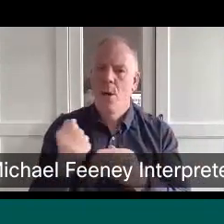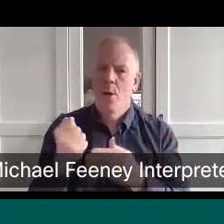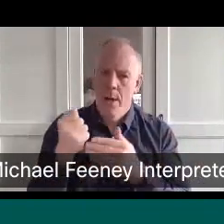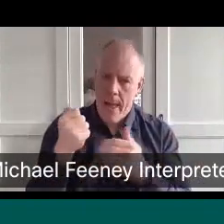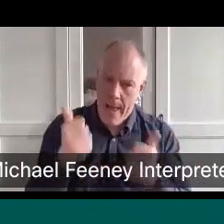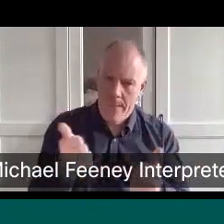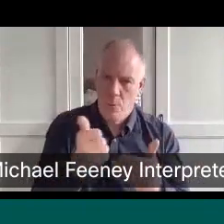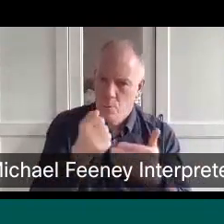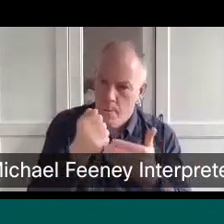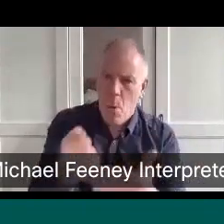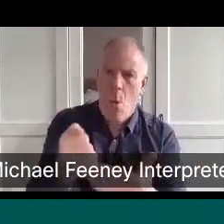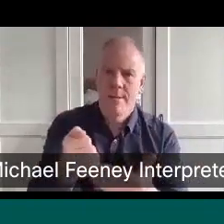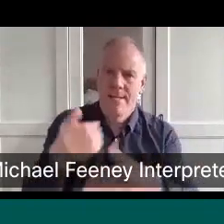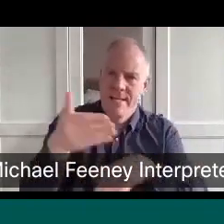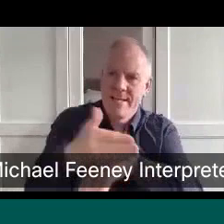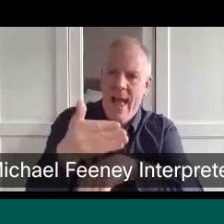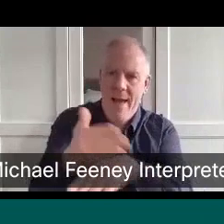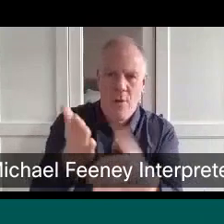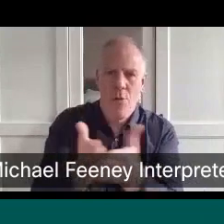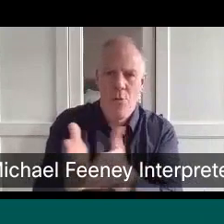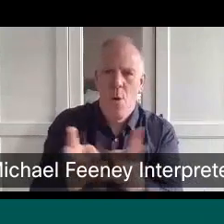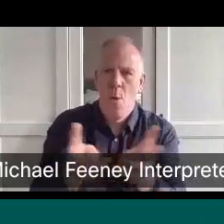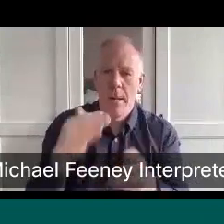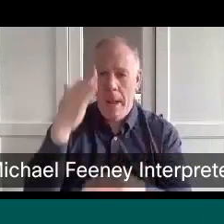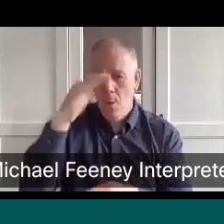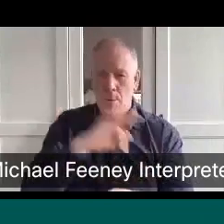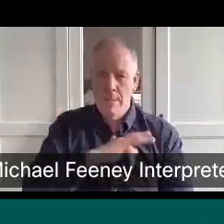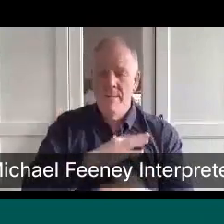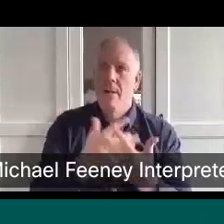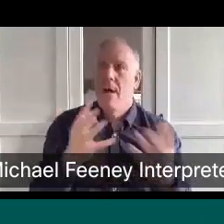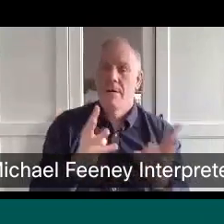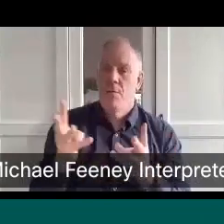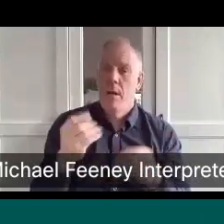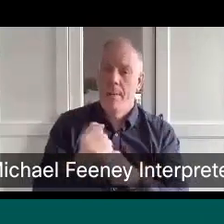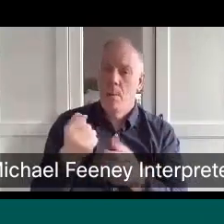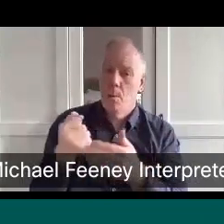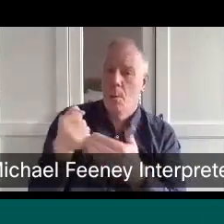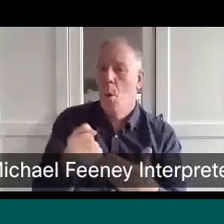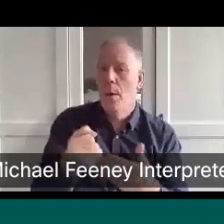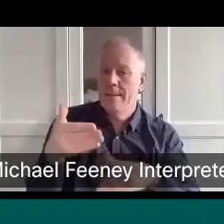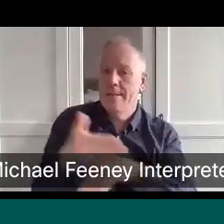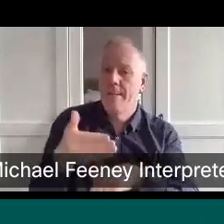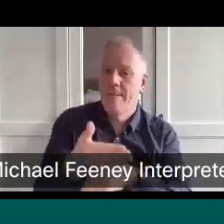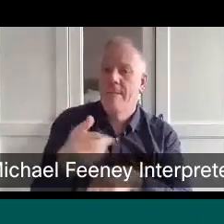and the work, and I know that you do a lot of support of staff in that space, but equally there's a lot of